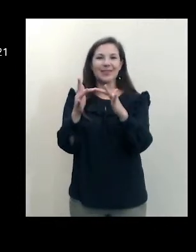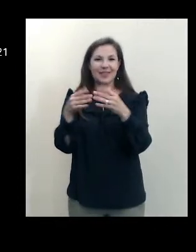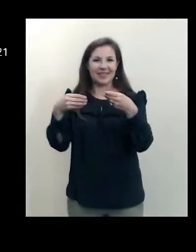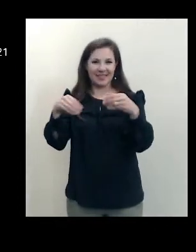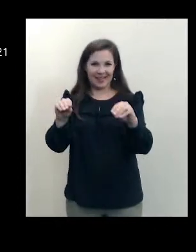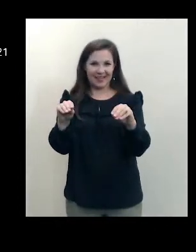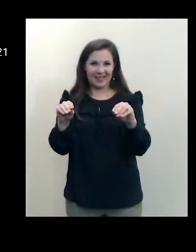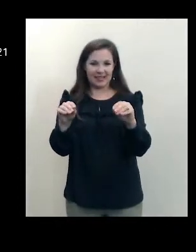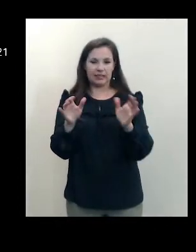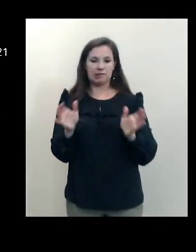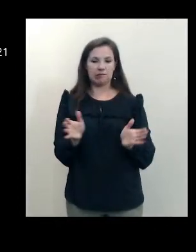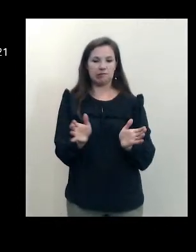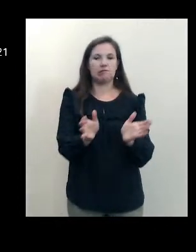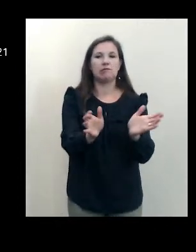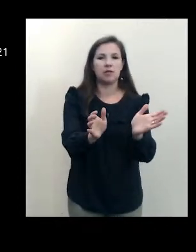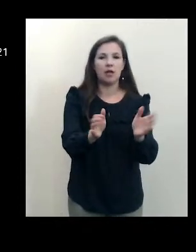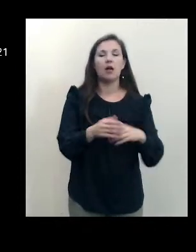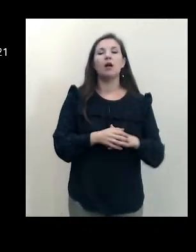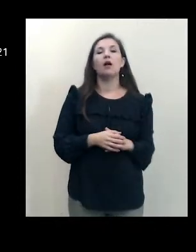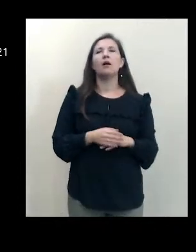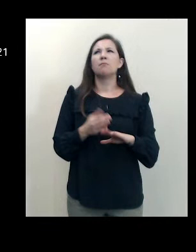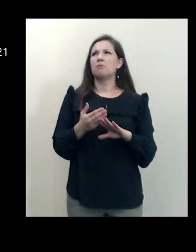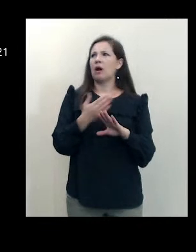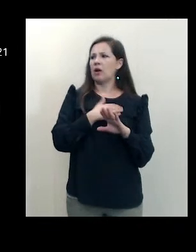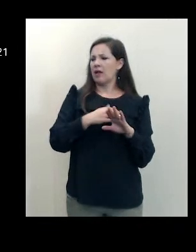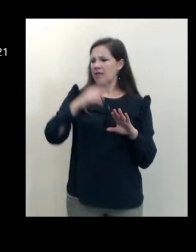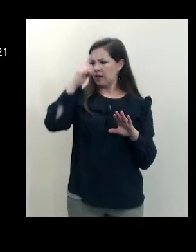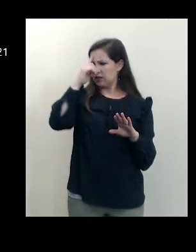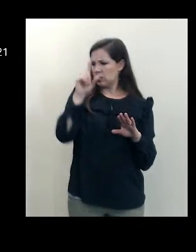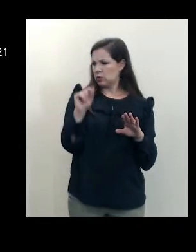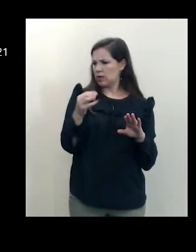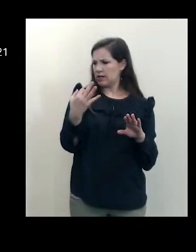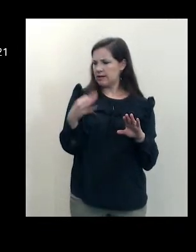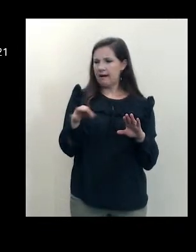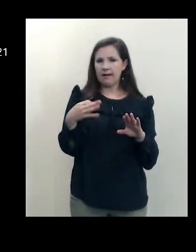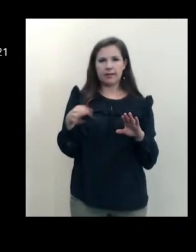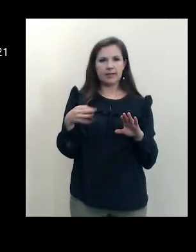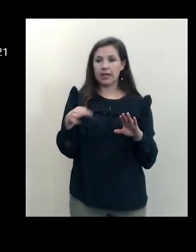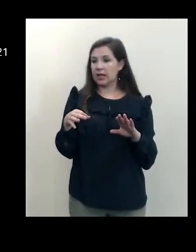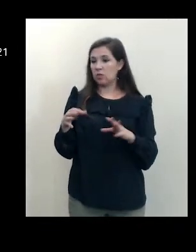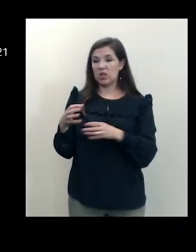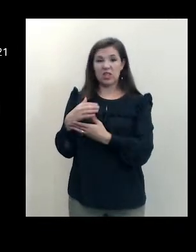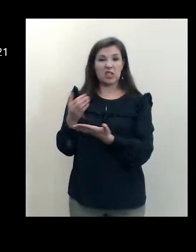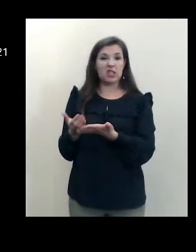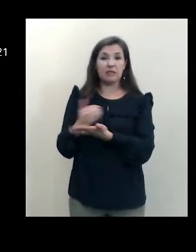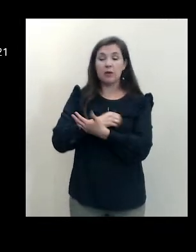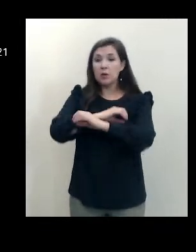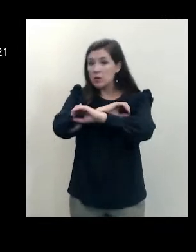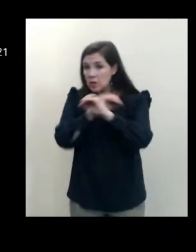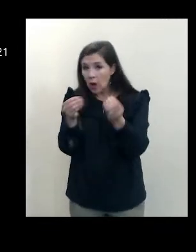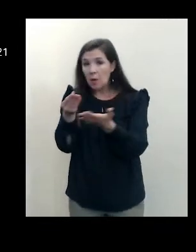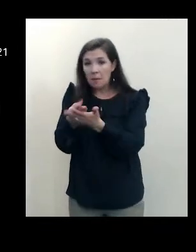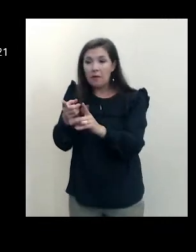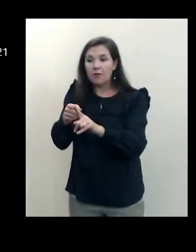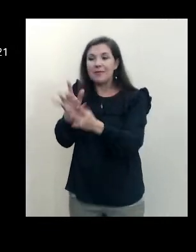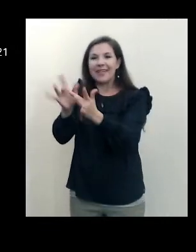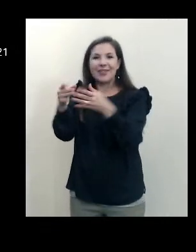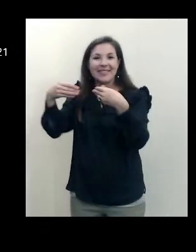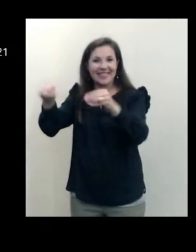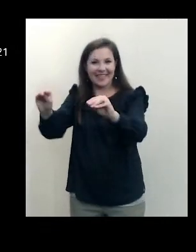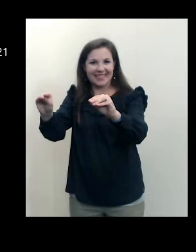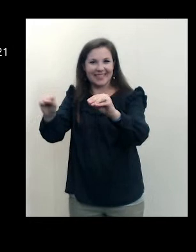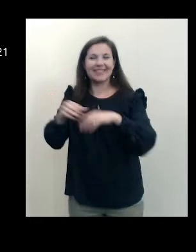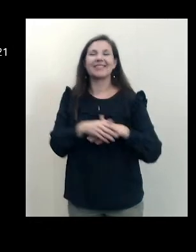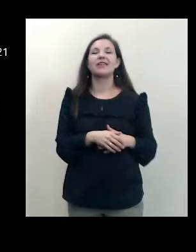sales. And prior to, I think it was 2019, the county didn't even receive a penny of internet sales tax. New York